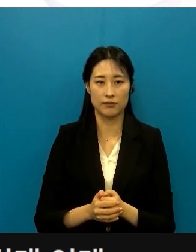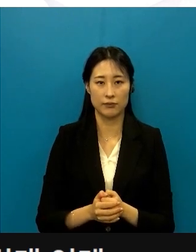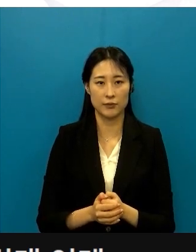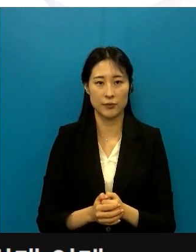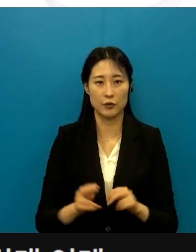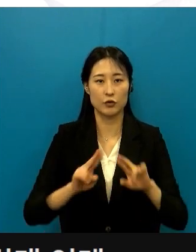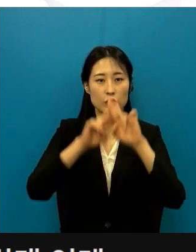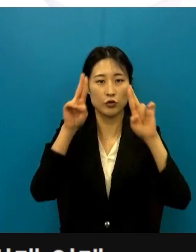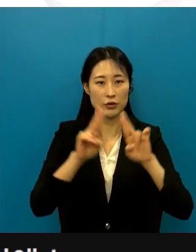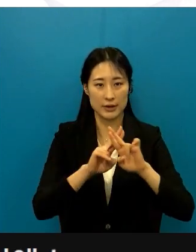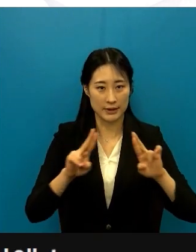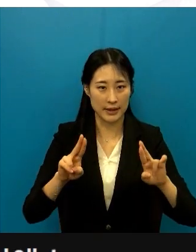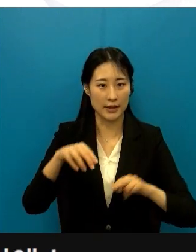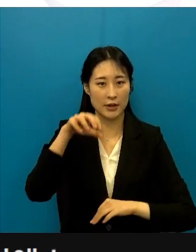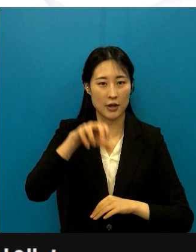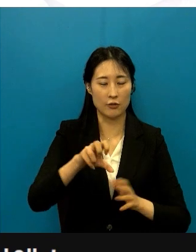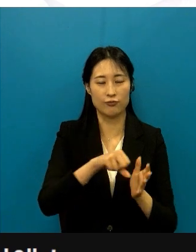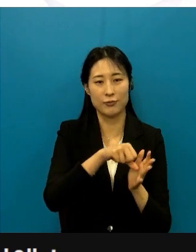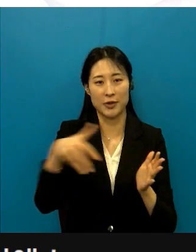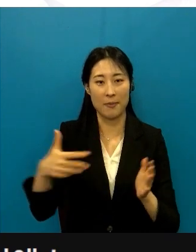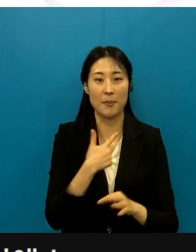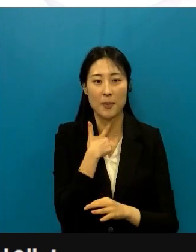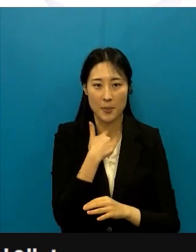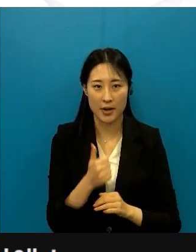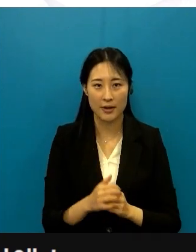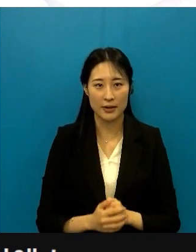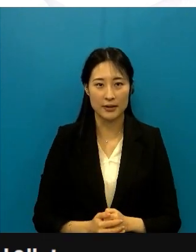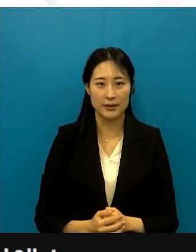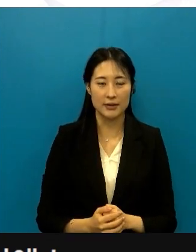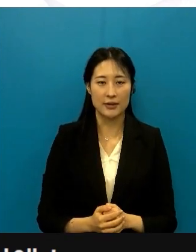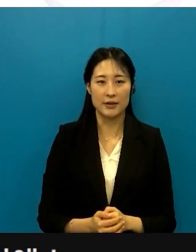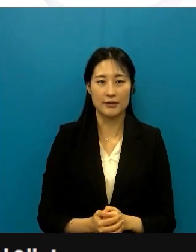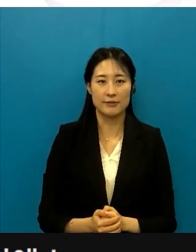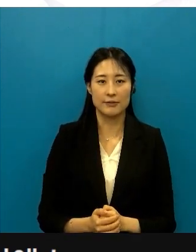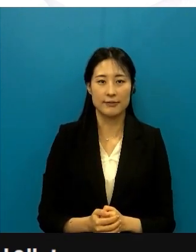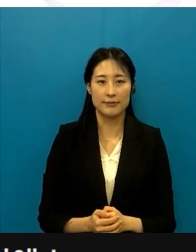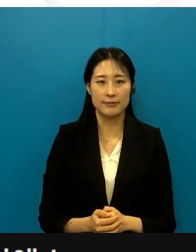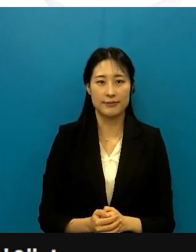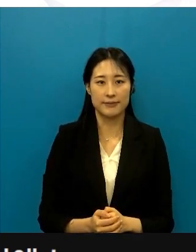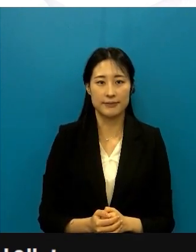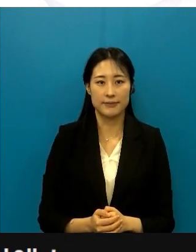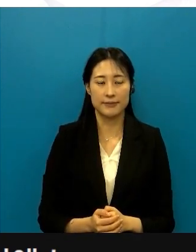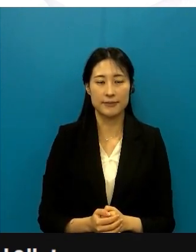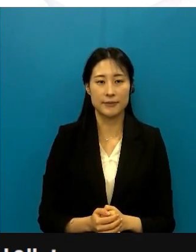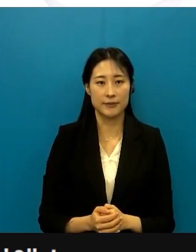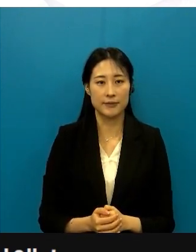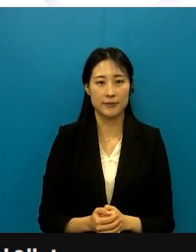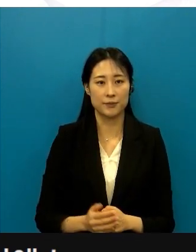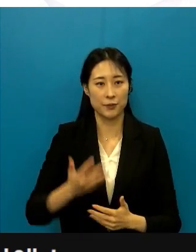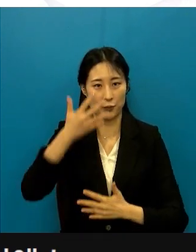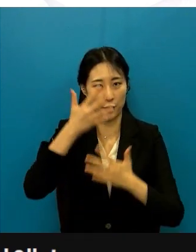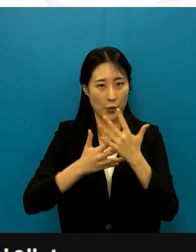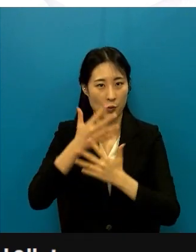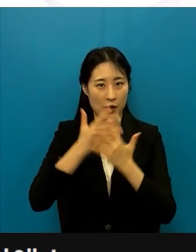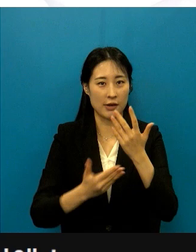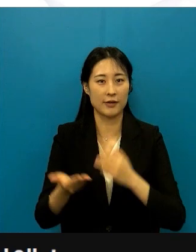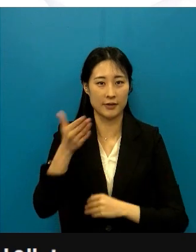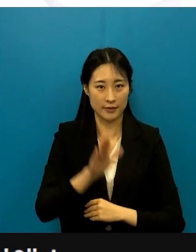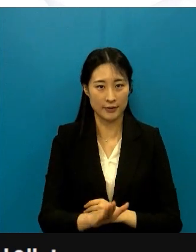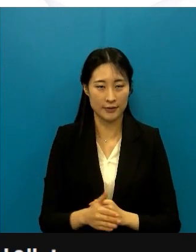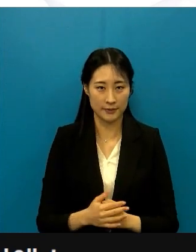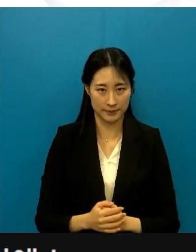yes, ignited the government initiated the assisted death